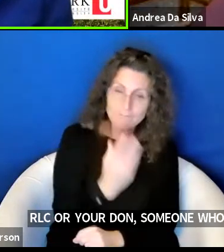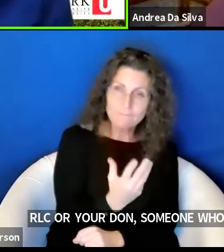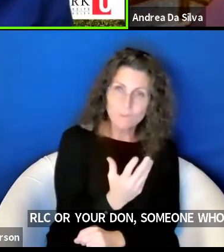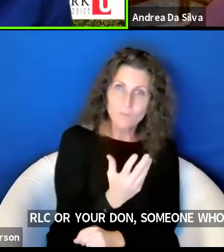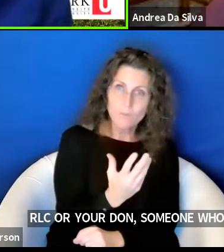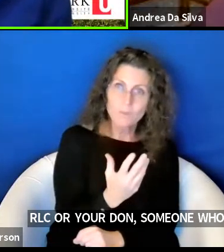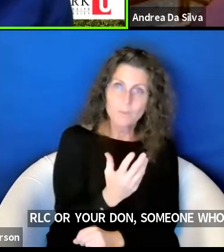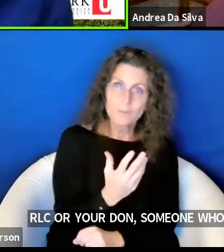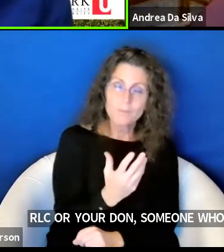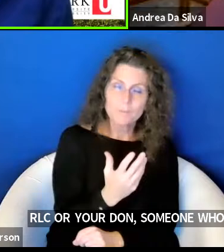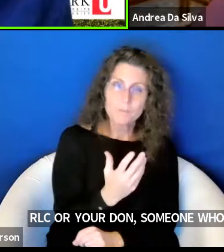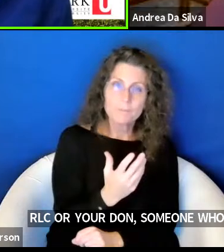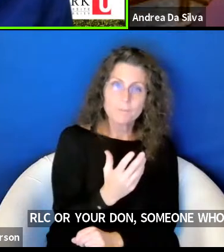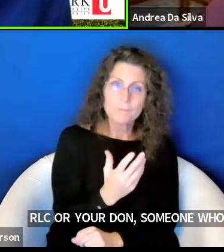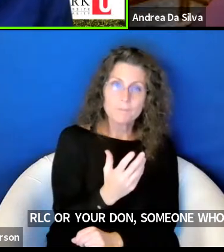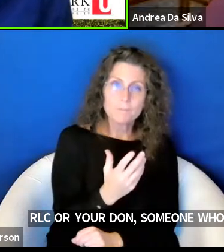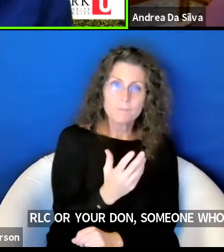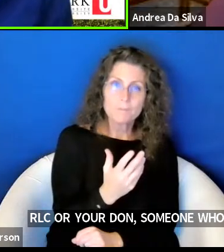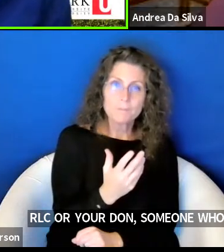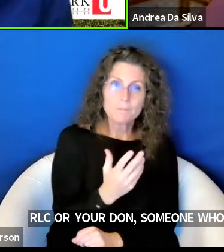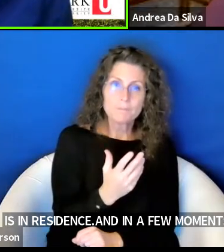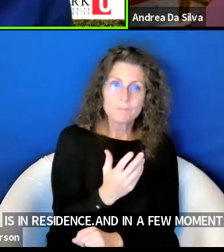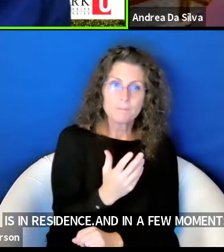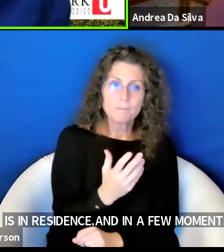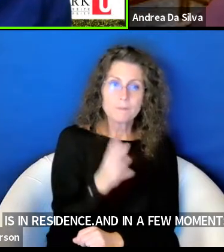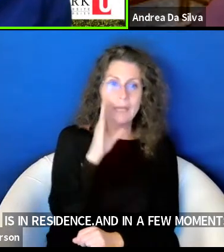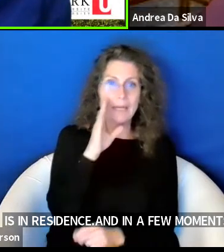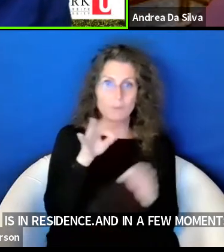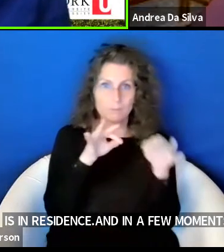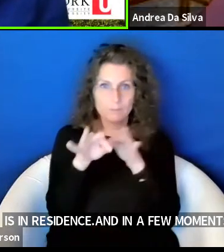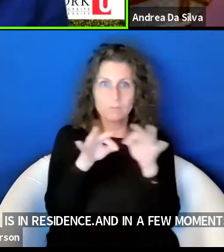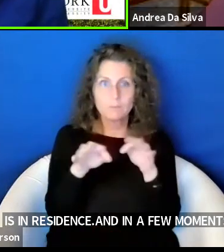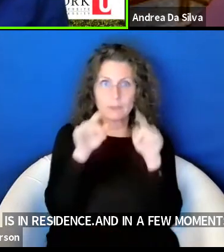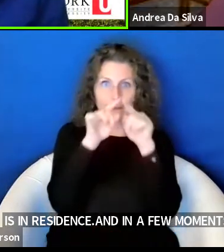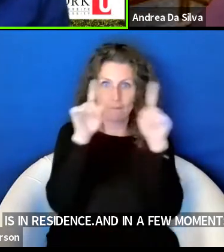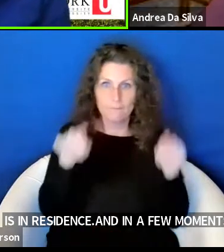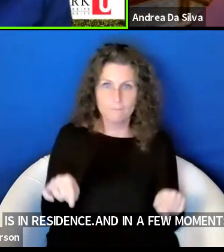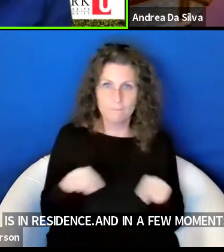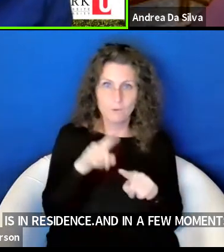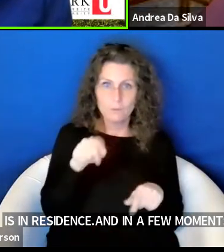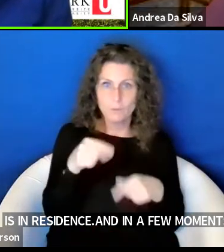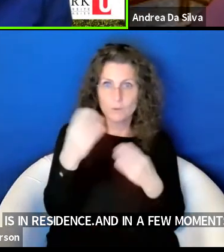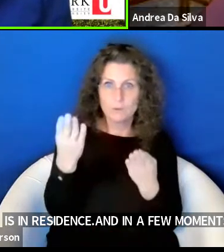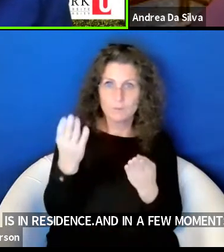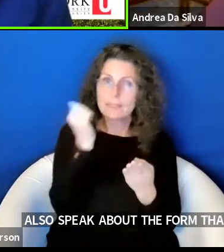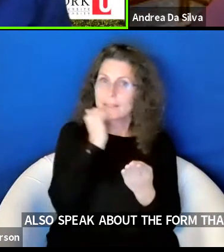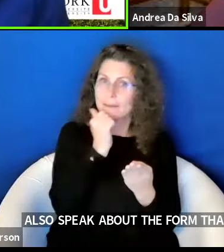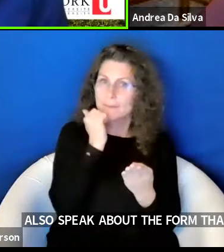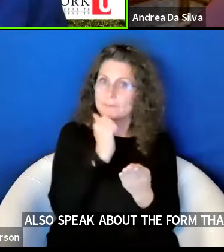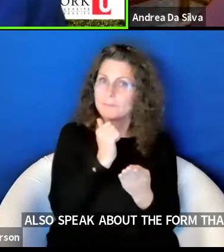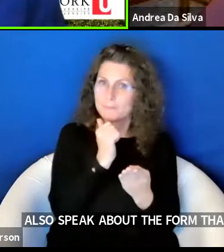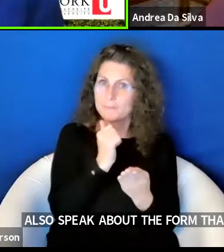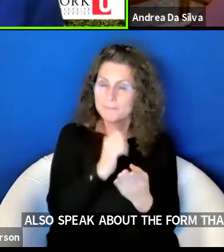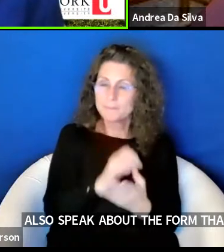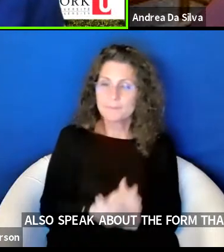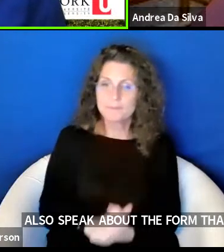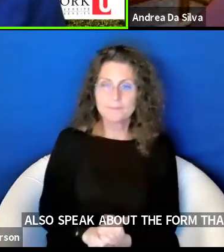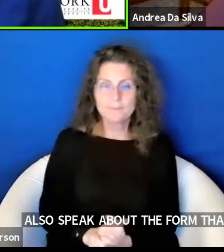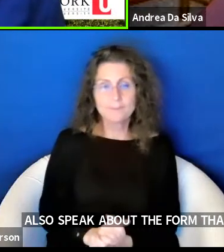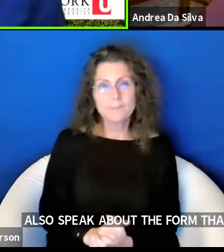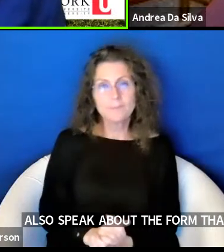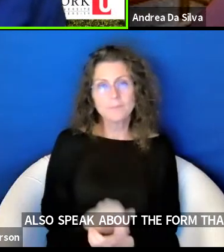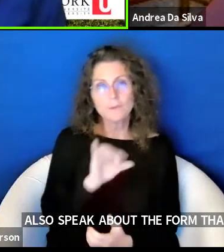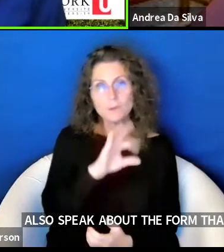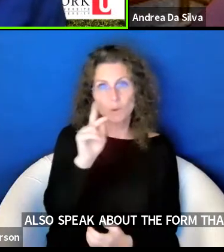speak about the form that you can submit every single day. York has set